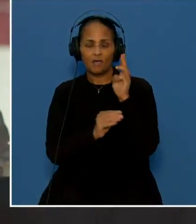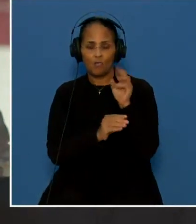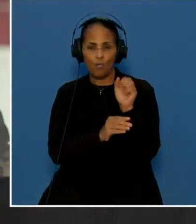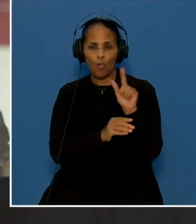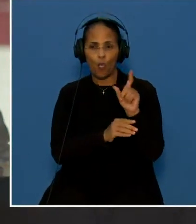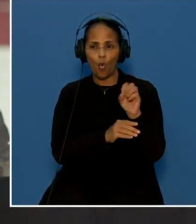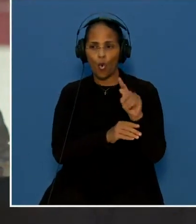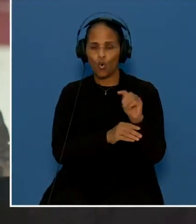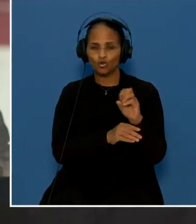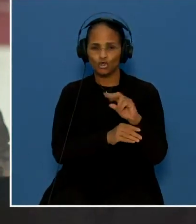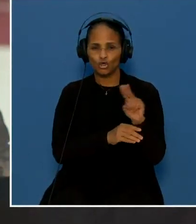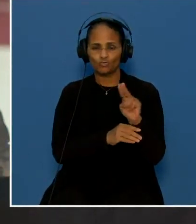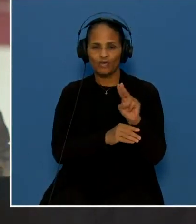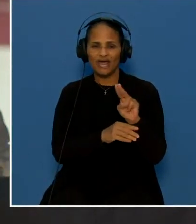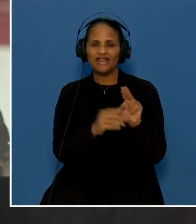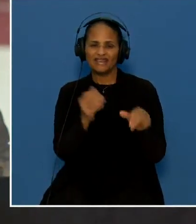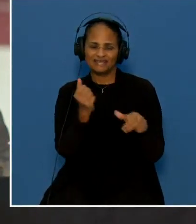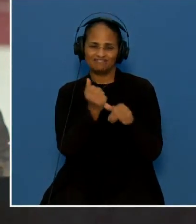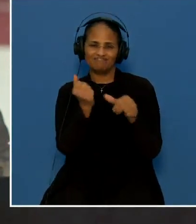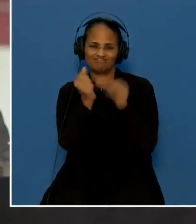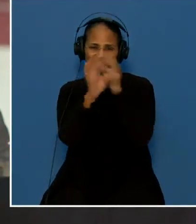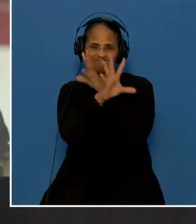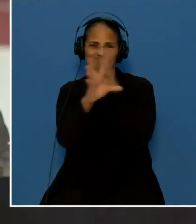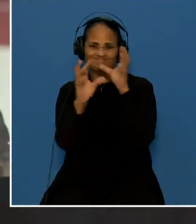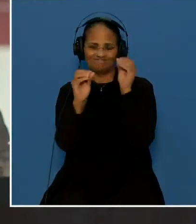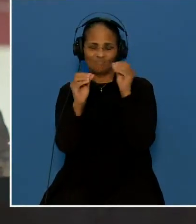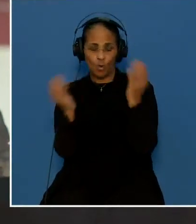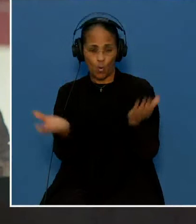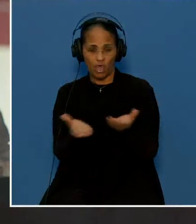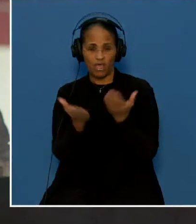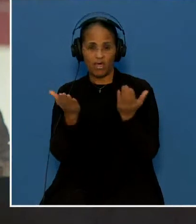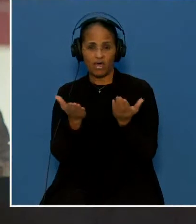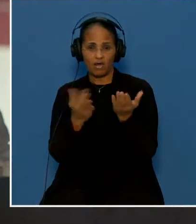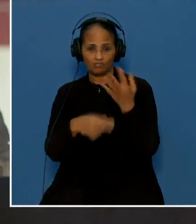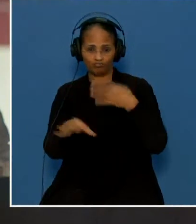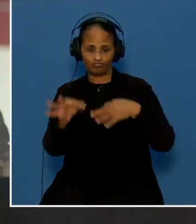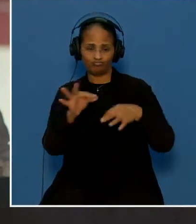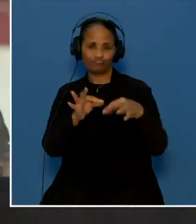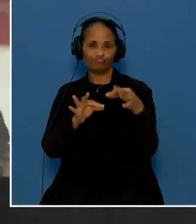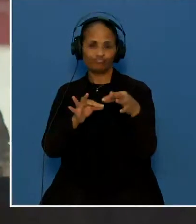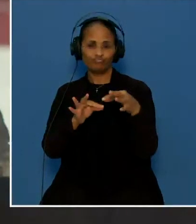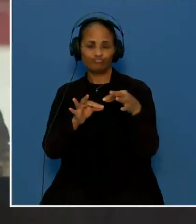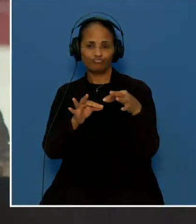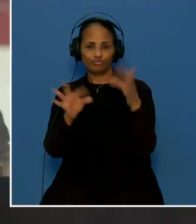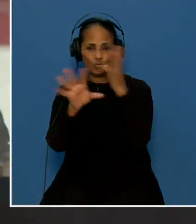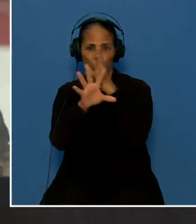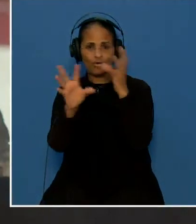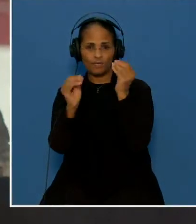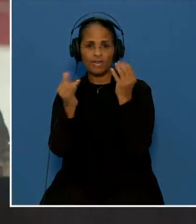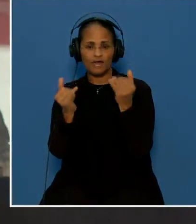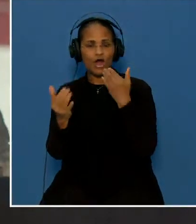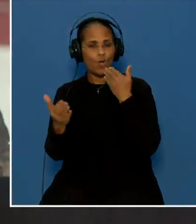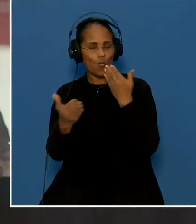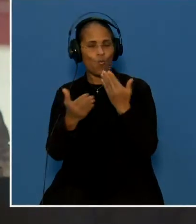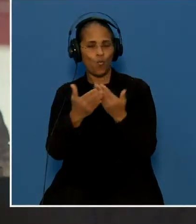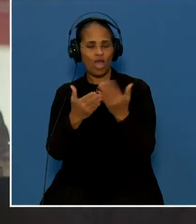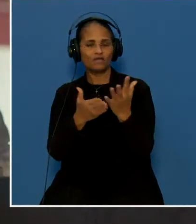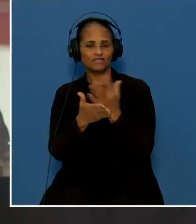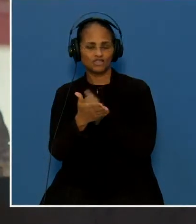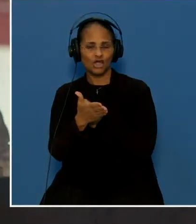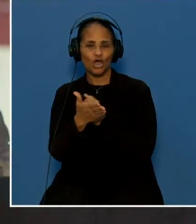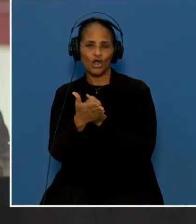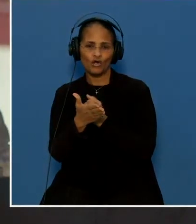acting premier, sitting in for Premier Burt, who has had a well-deserved